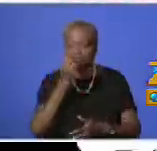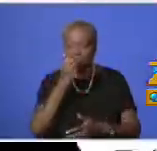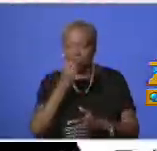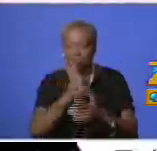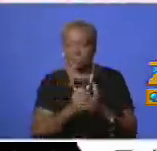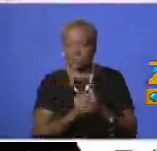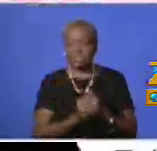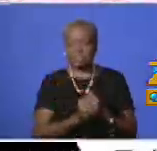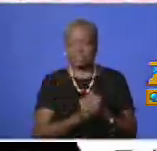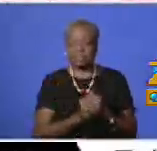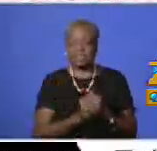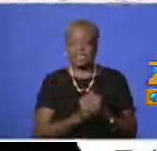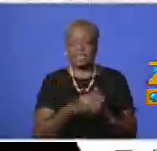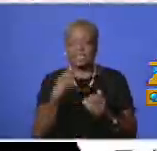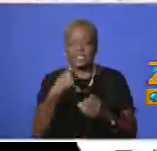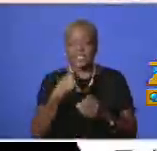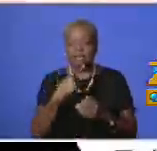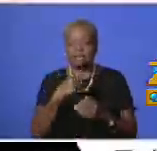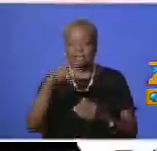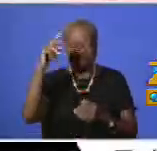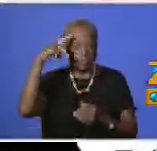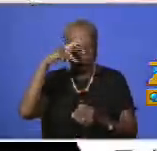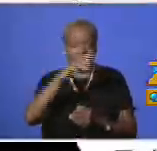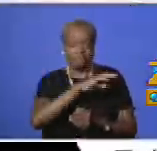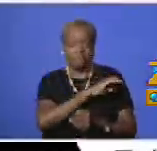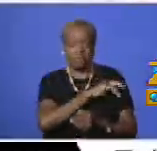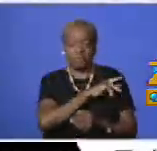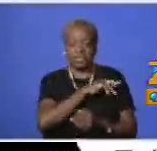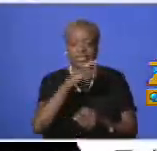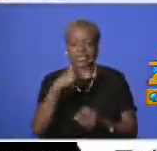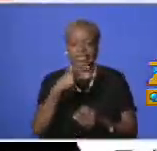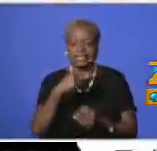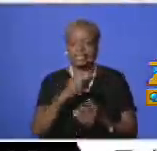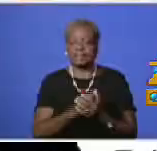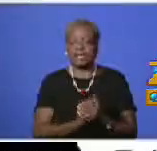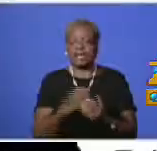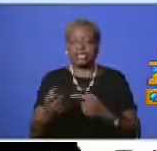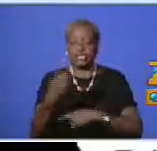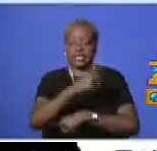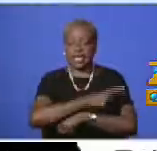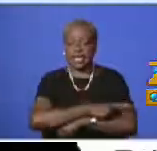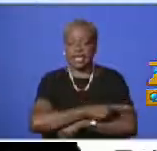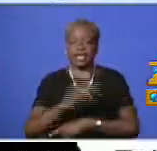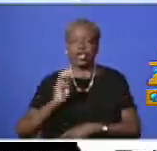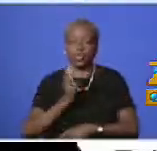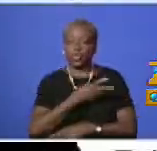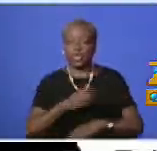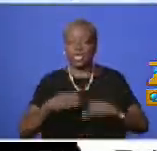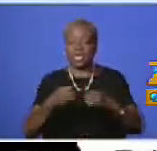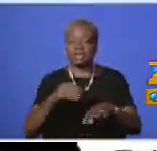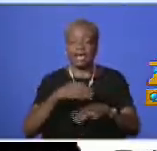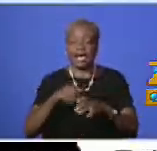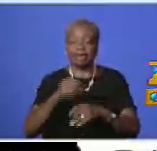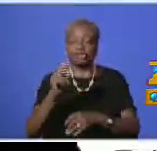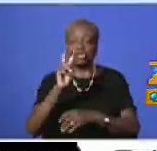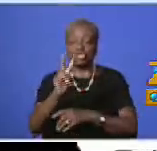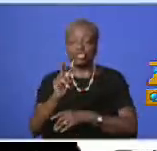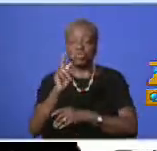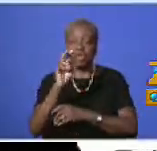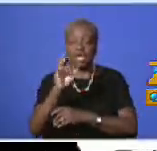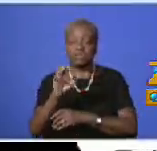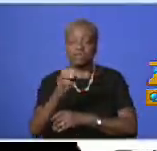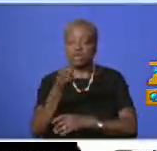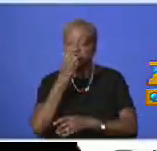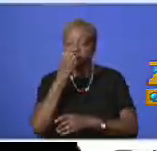"The police are our friends," into action. Today we gave out 200